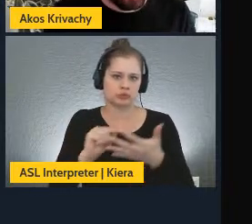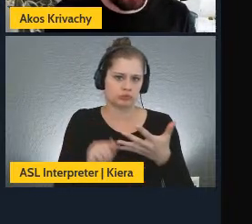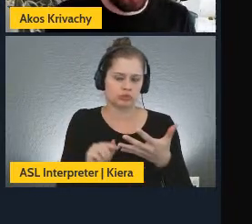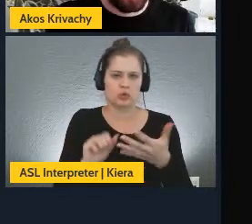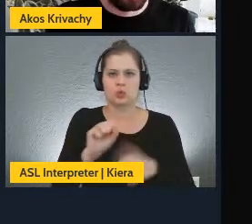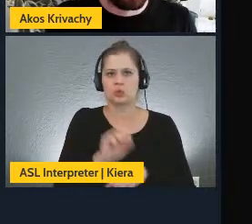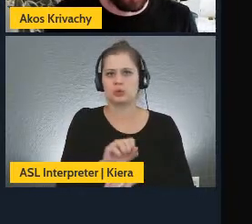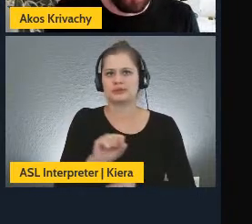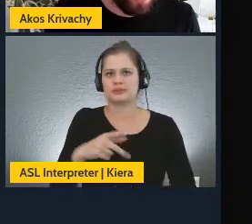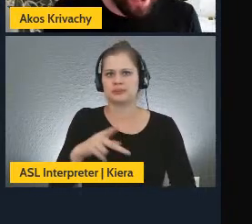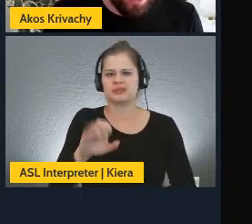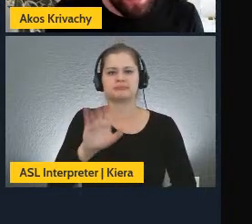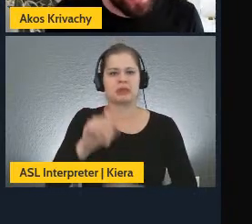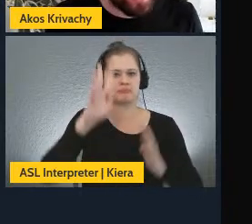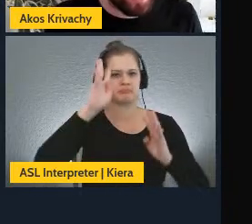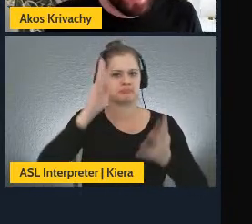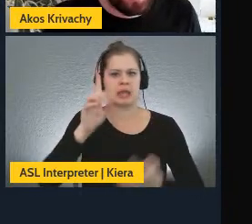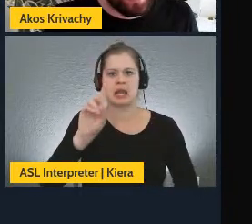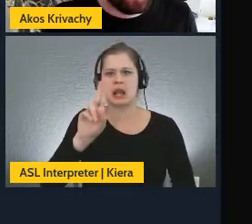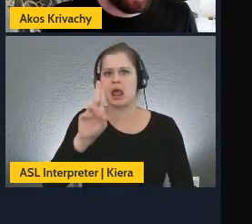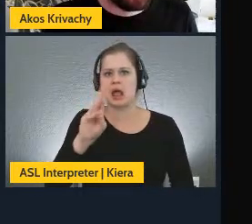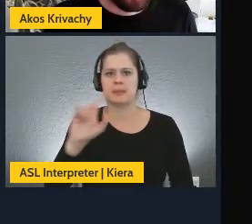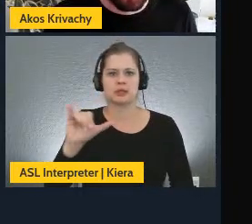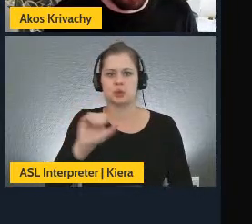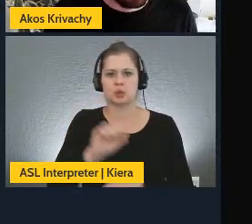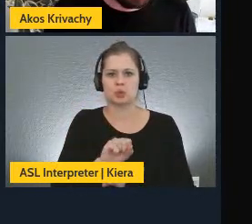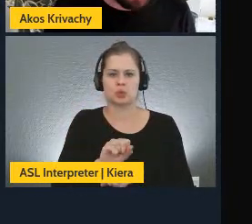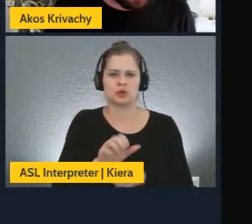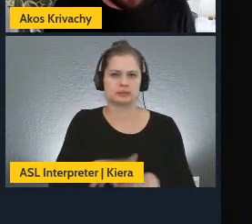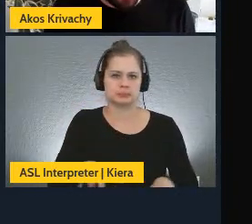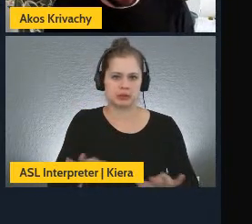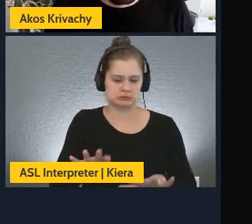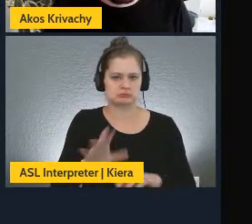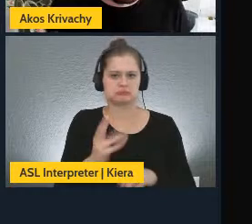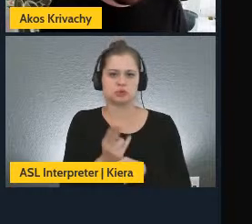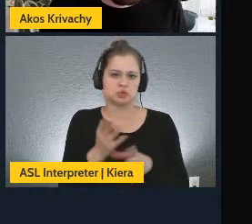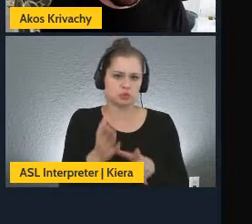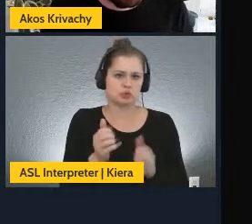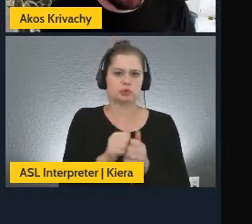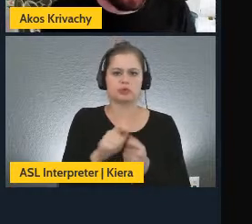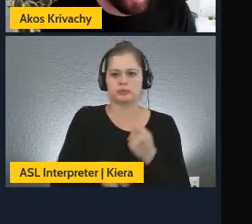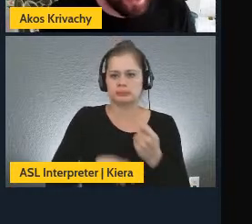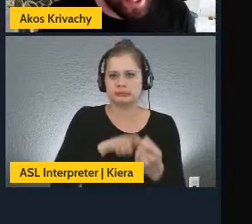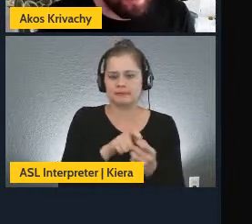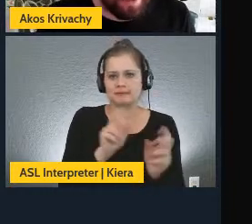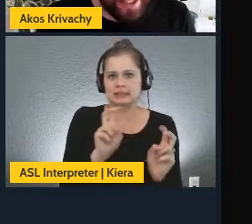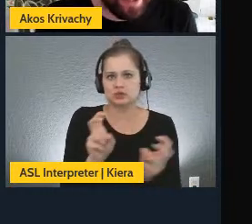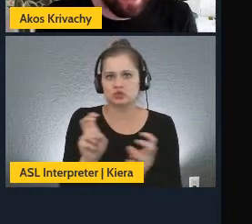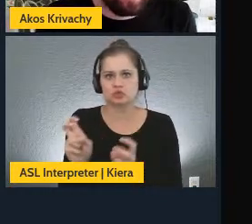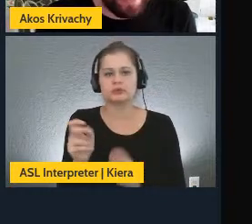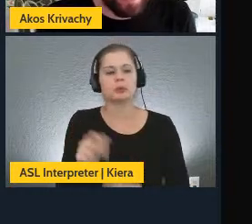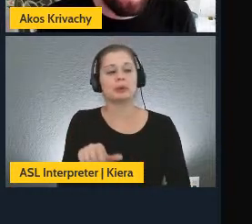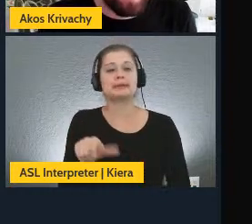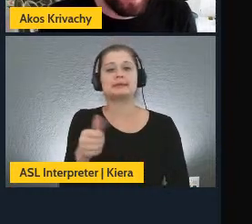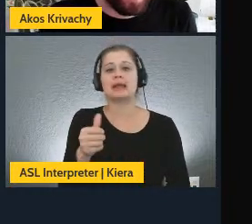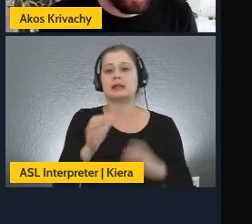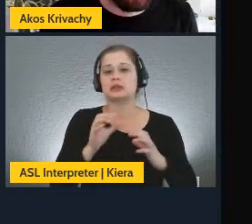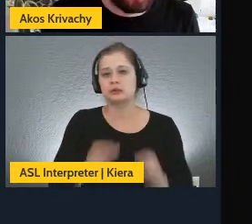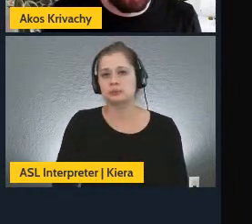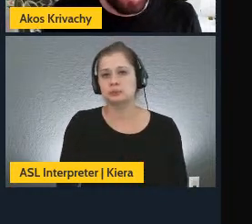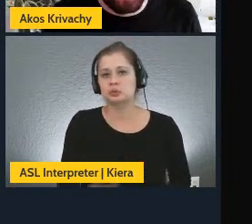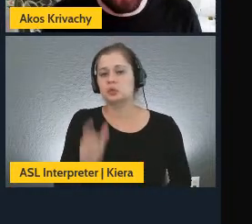for a dummy workspace with users in that workspace with certain issue types and 10 customers that have like